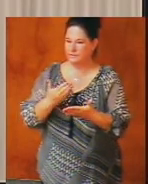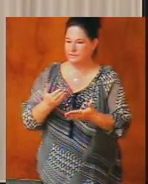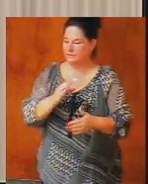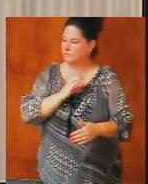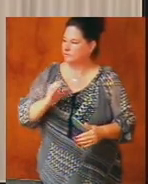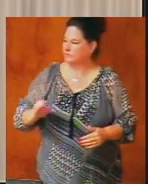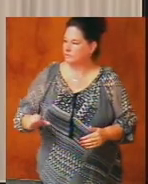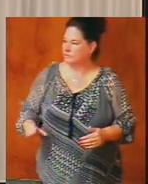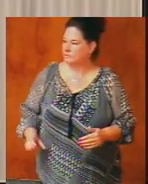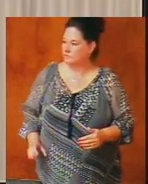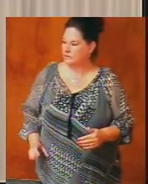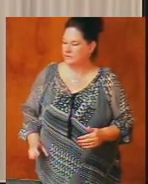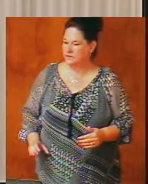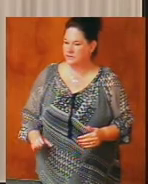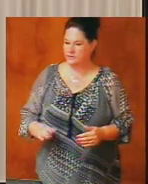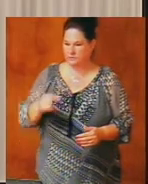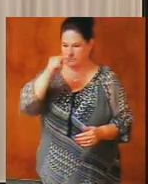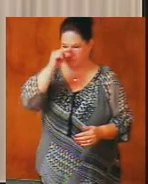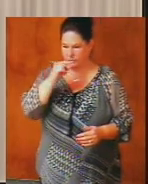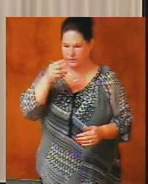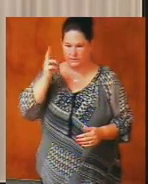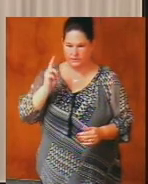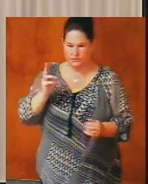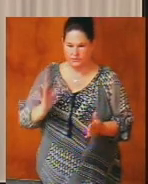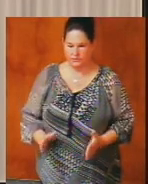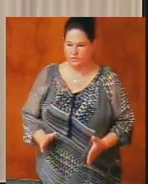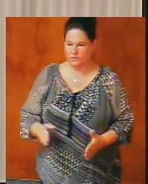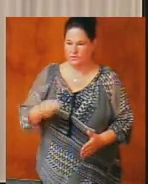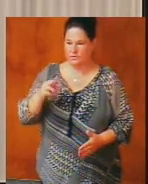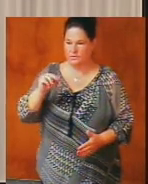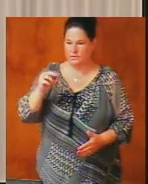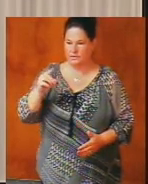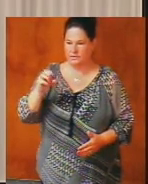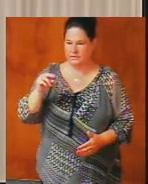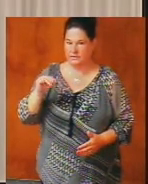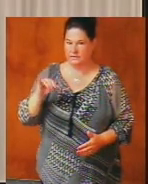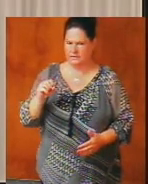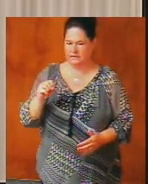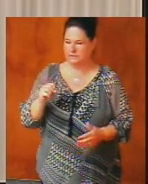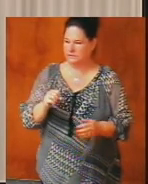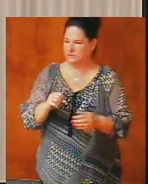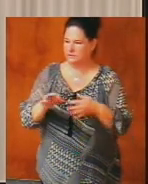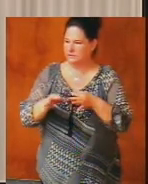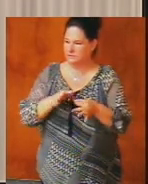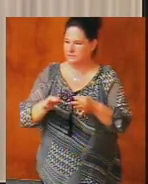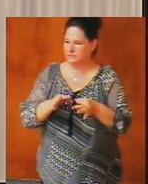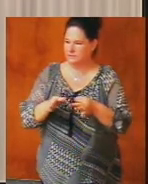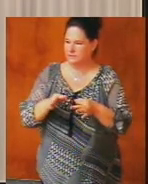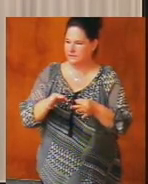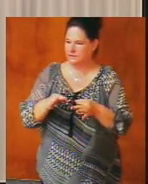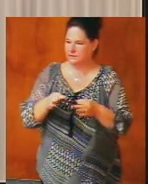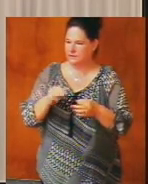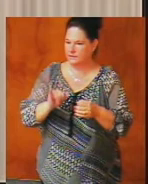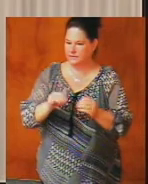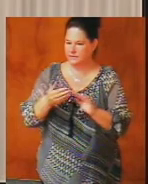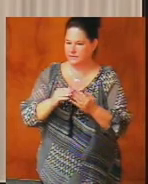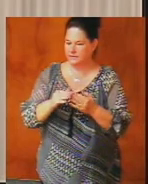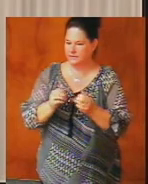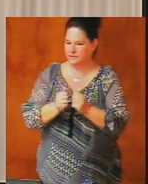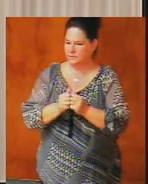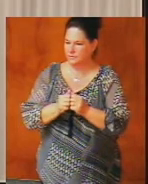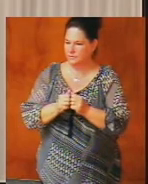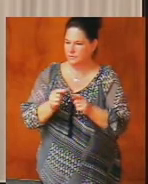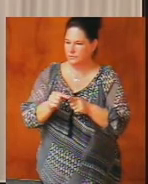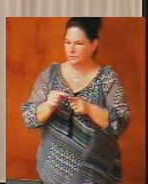Christ, the Greek historian Herodotus described Colossae with these words, and I quote, he